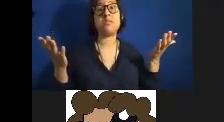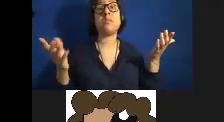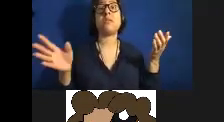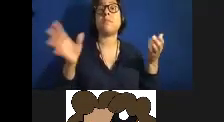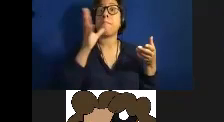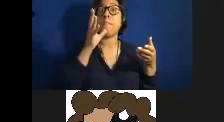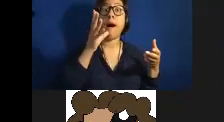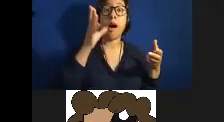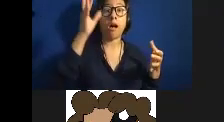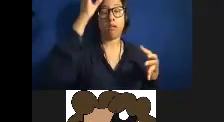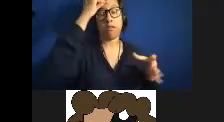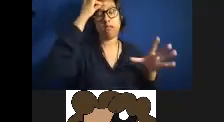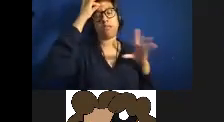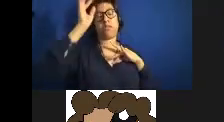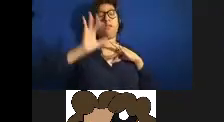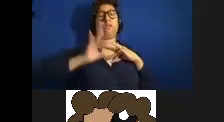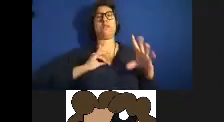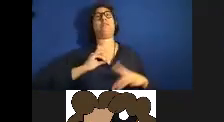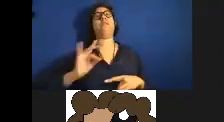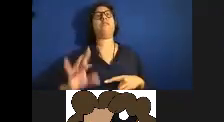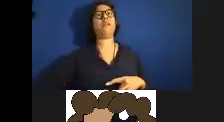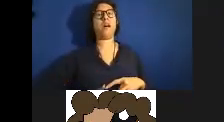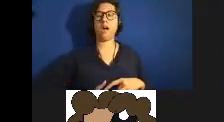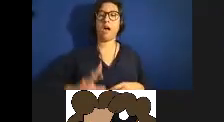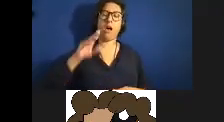internalized a lot of that trauma.